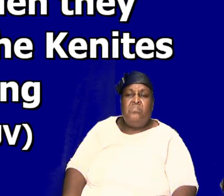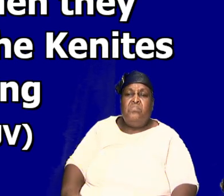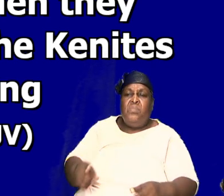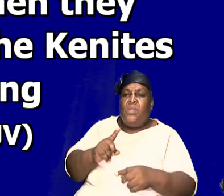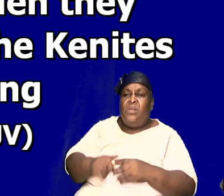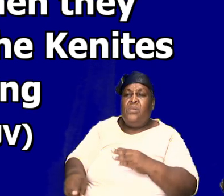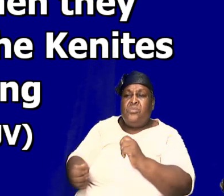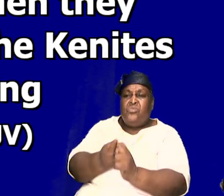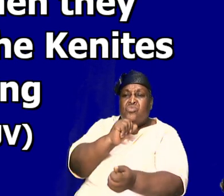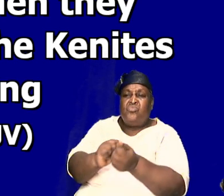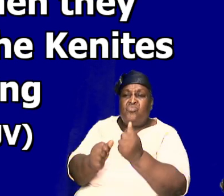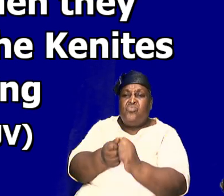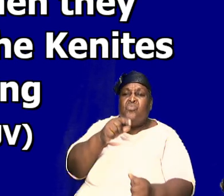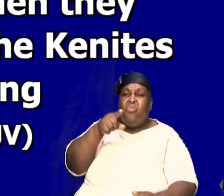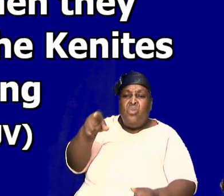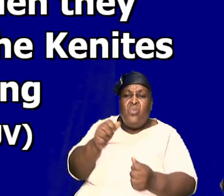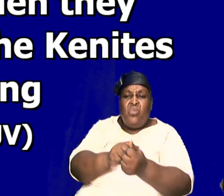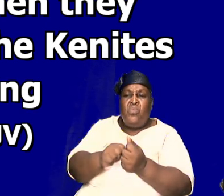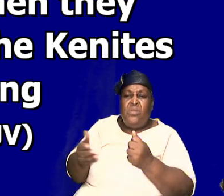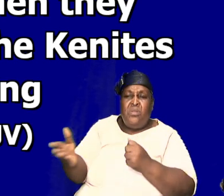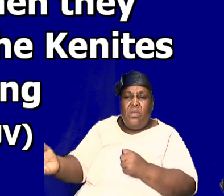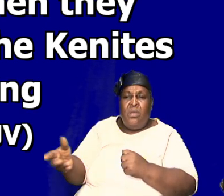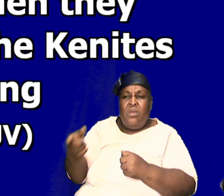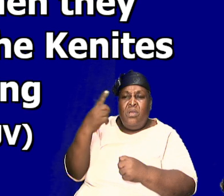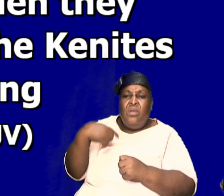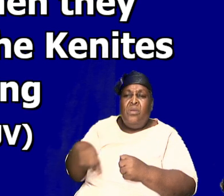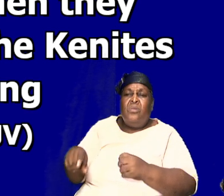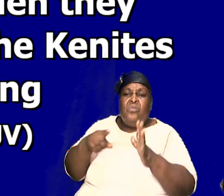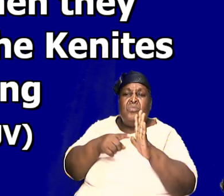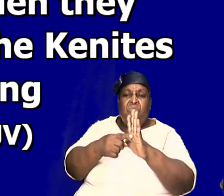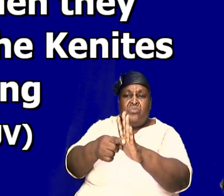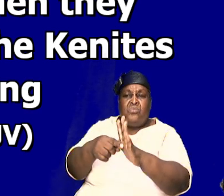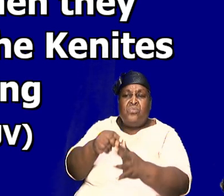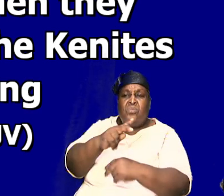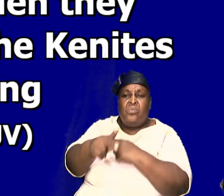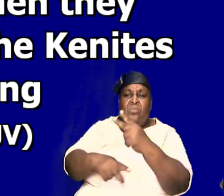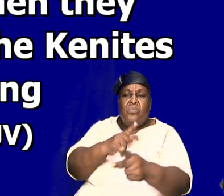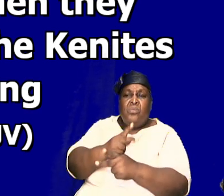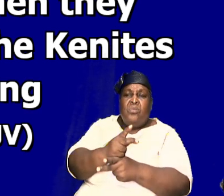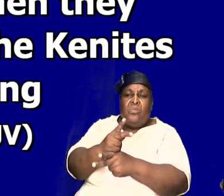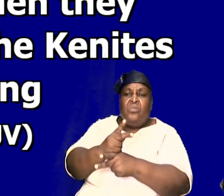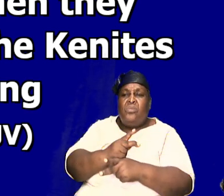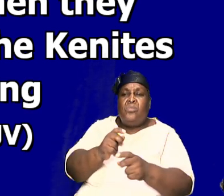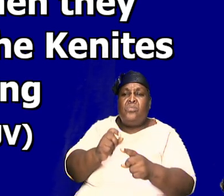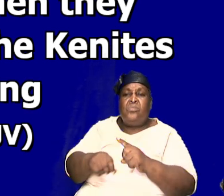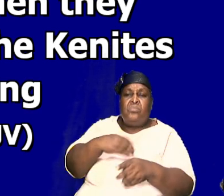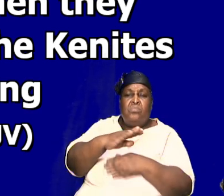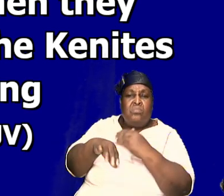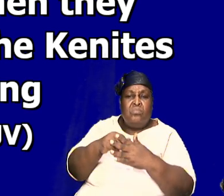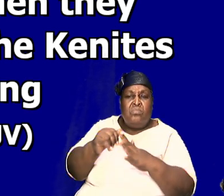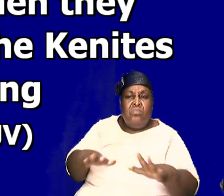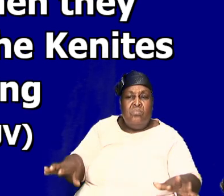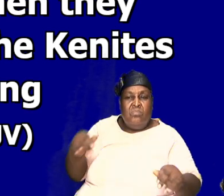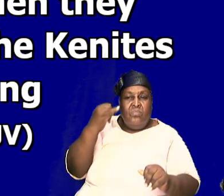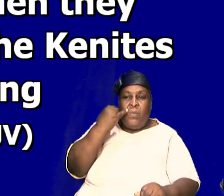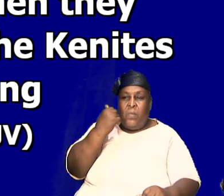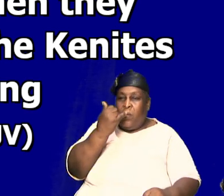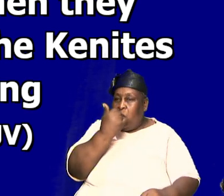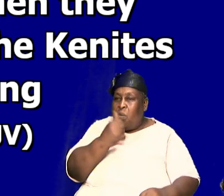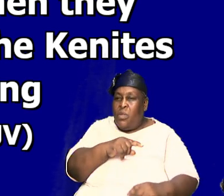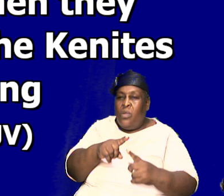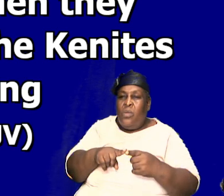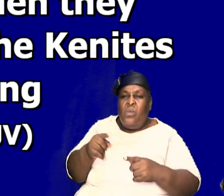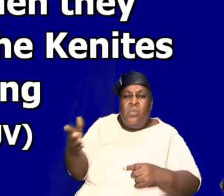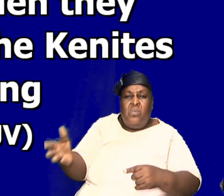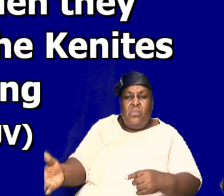lest I destroy you with them. For he showed kindness to all the children of Israel when they came up out of Egypt.